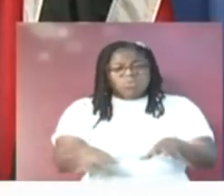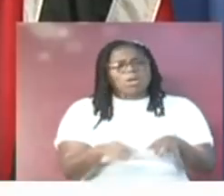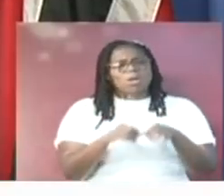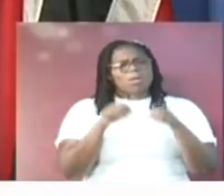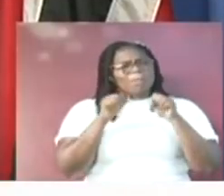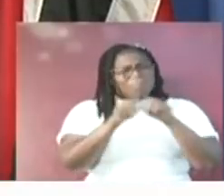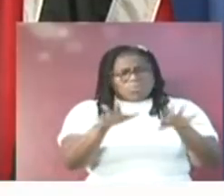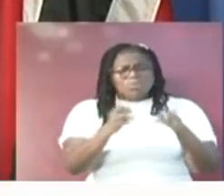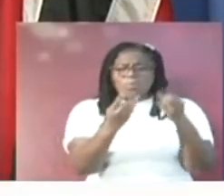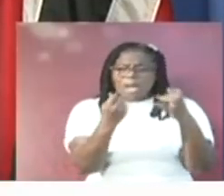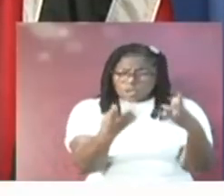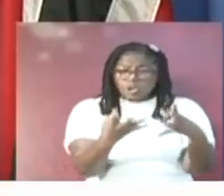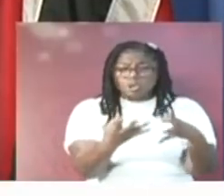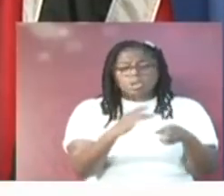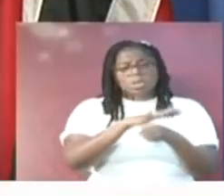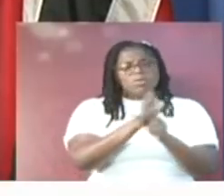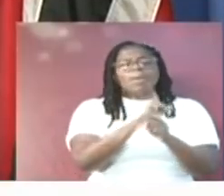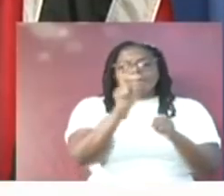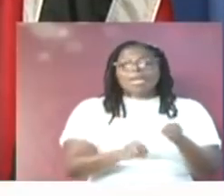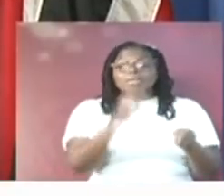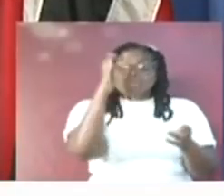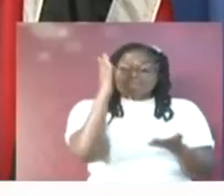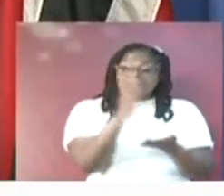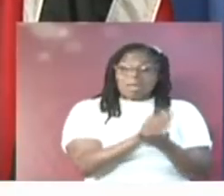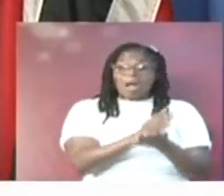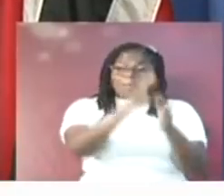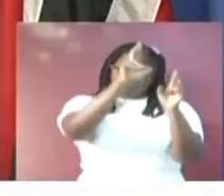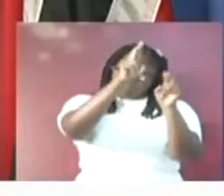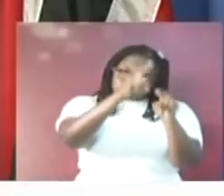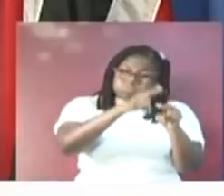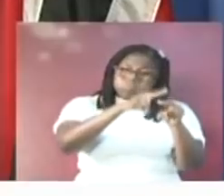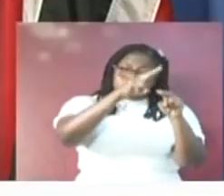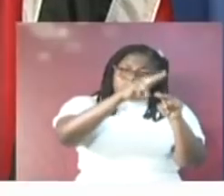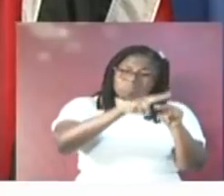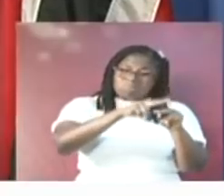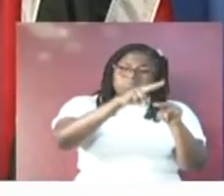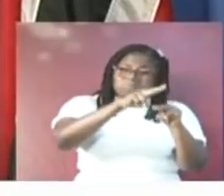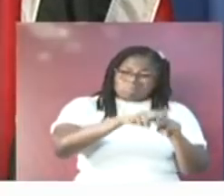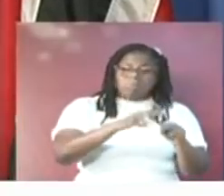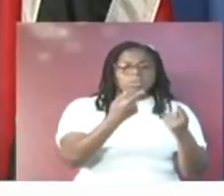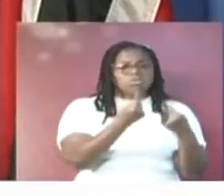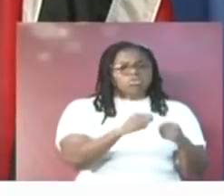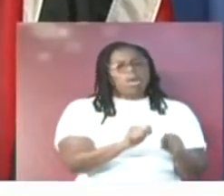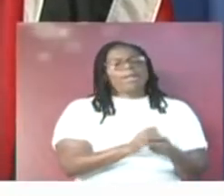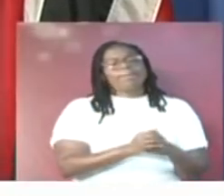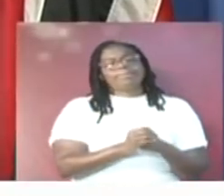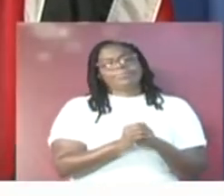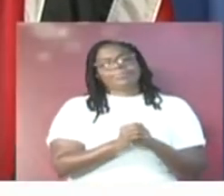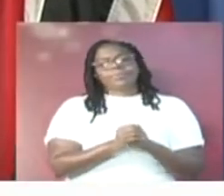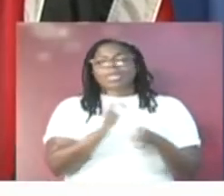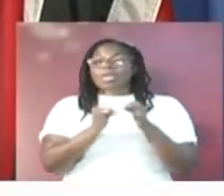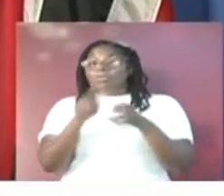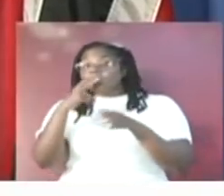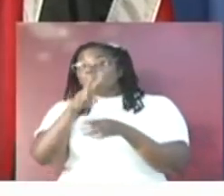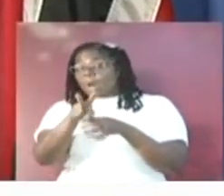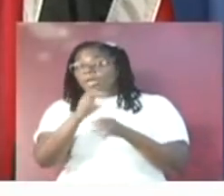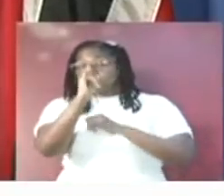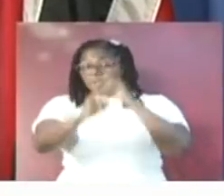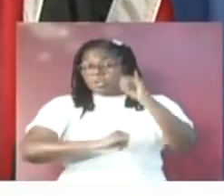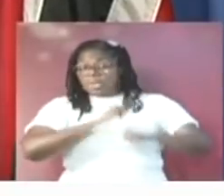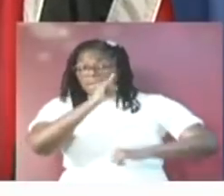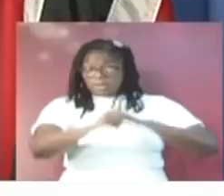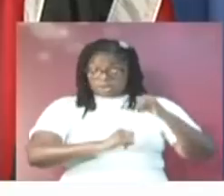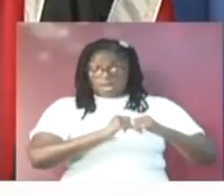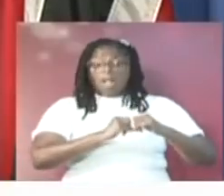Those of you who have been following the international news and the national condition would see how quickly you move from